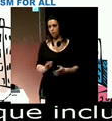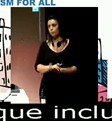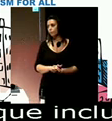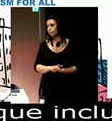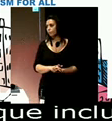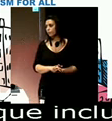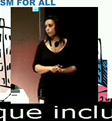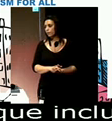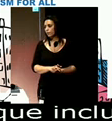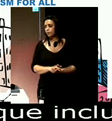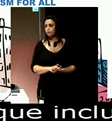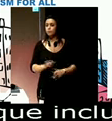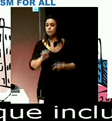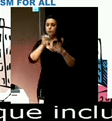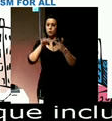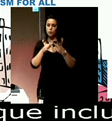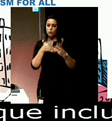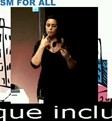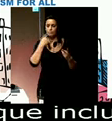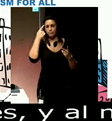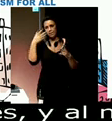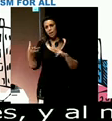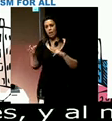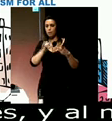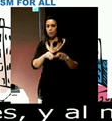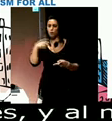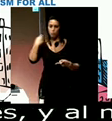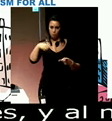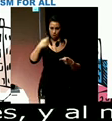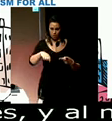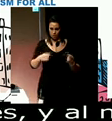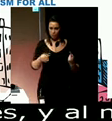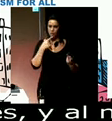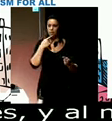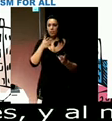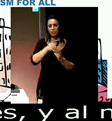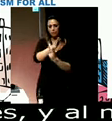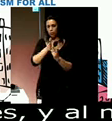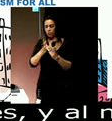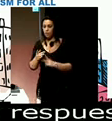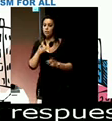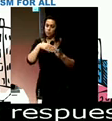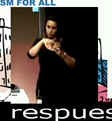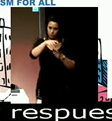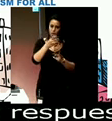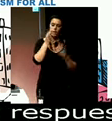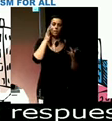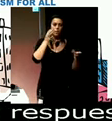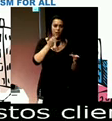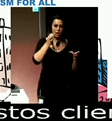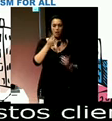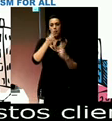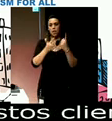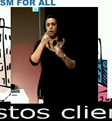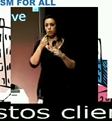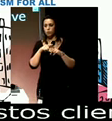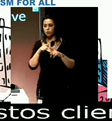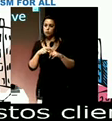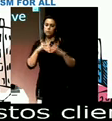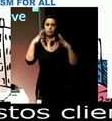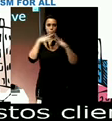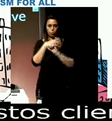need. On the other hand, it's because it is really expensive to adapt the